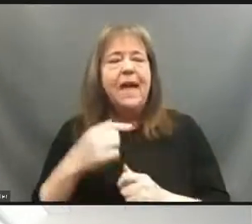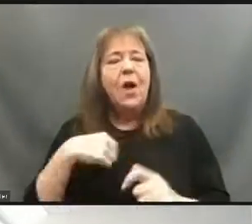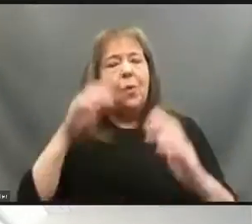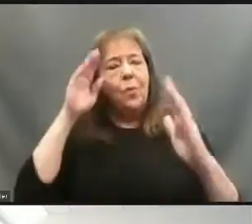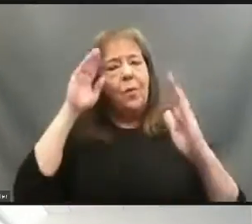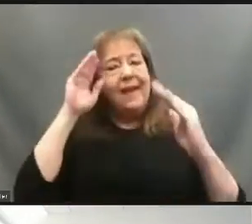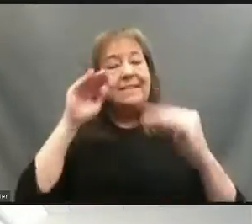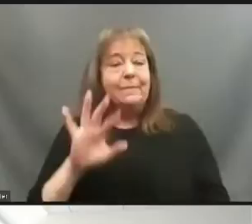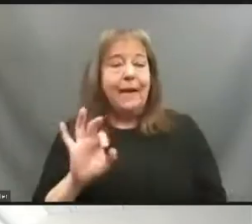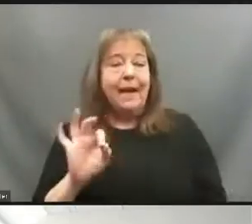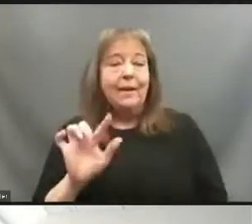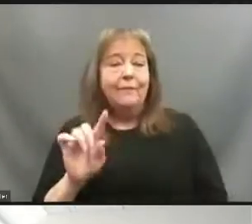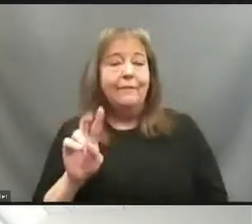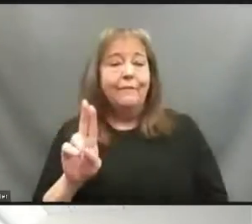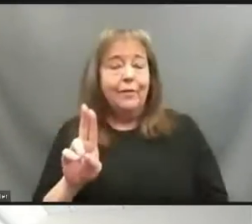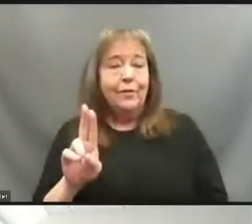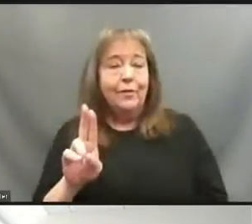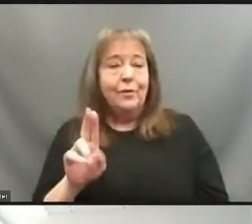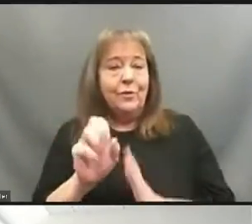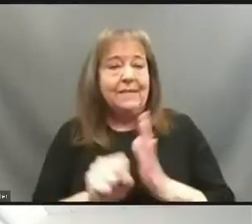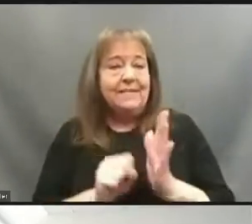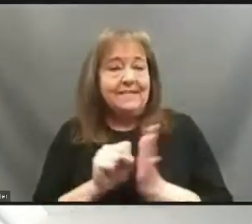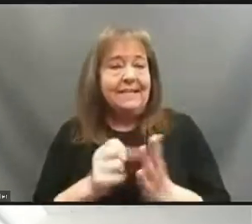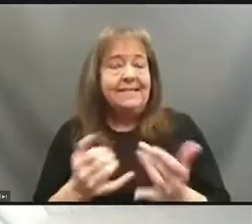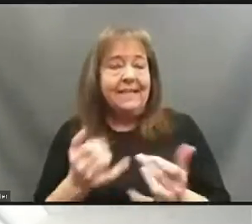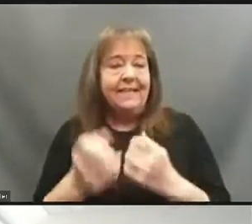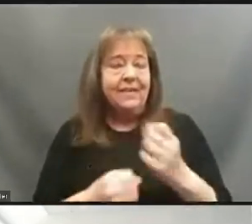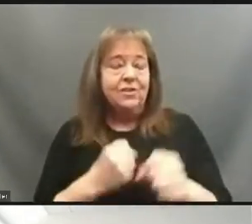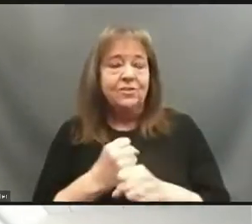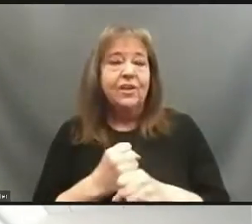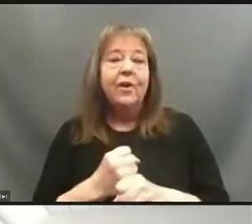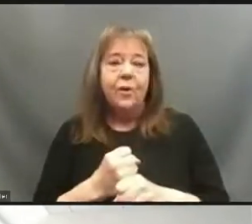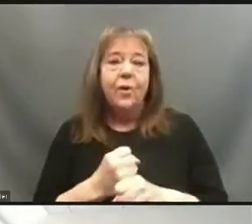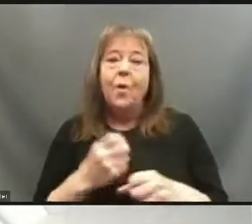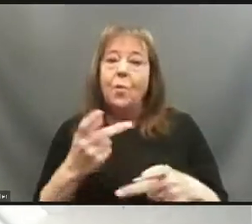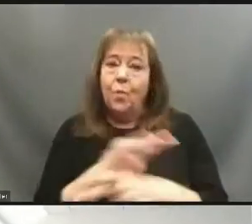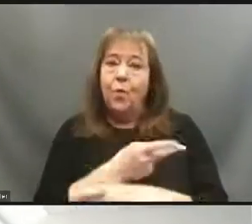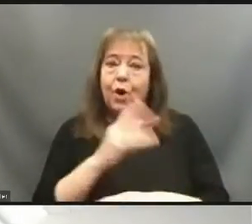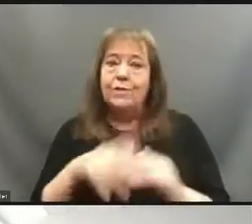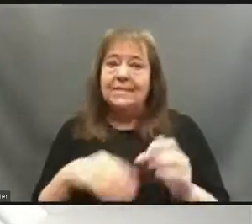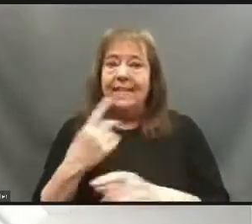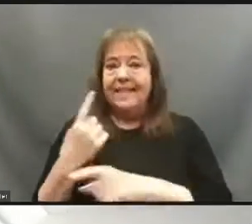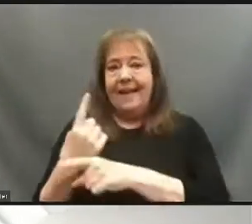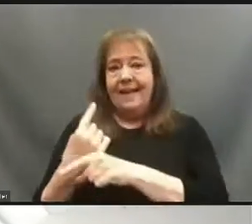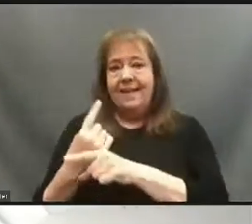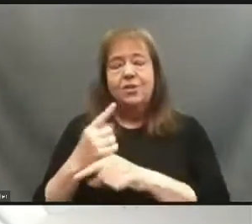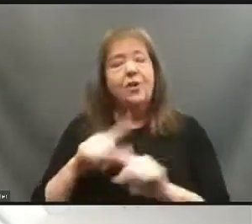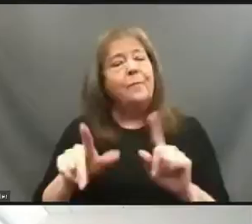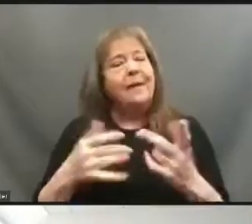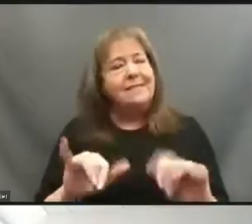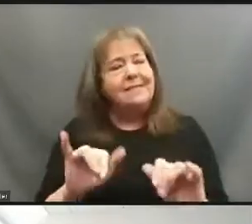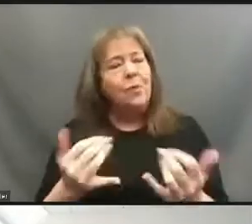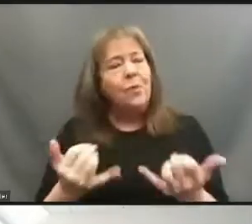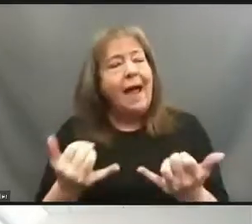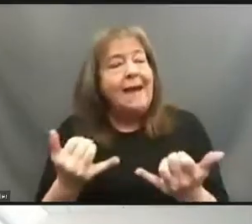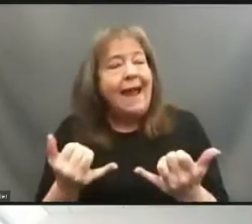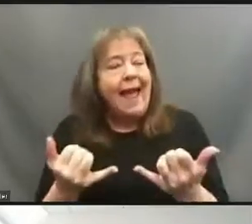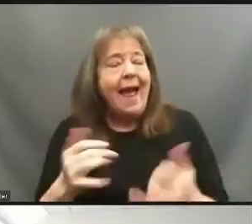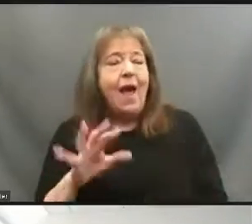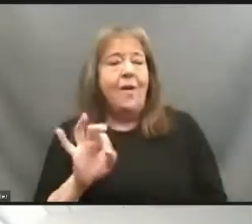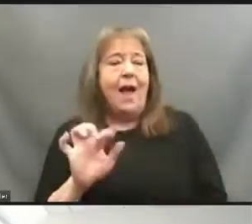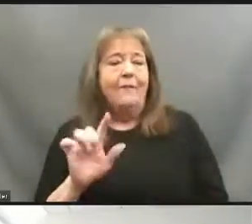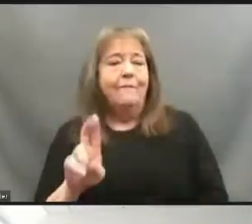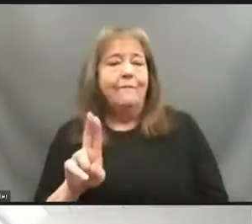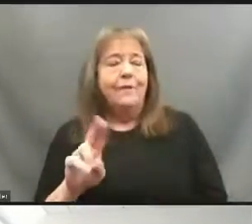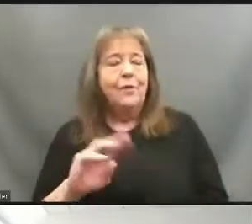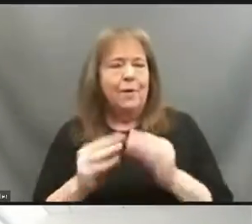season this year is going to be more significant than last year, but still our flu numbers right now, fortunately, are very